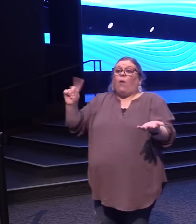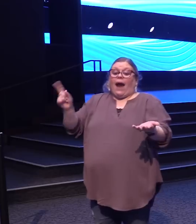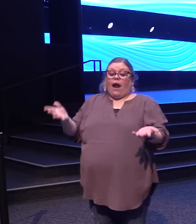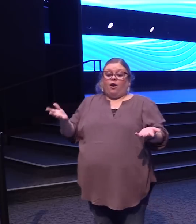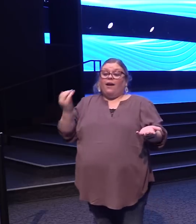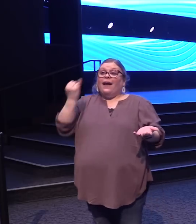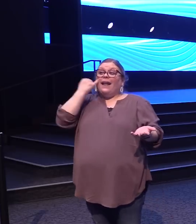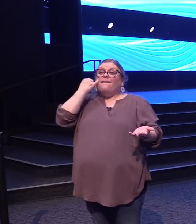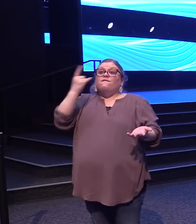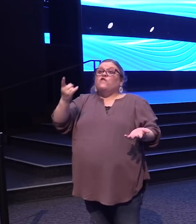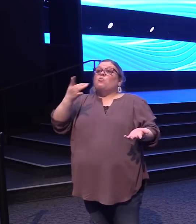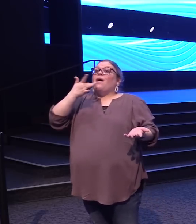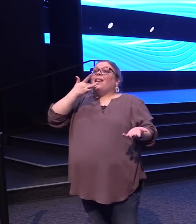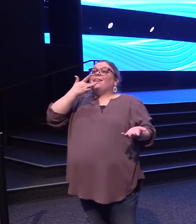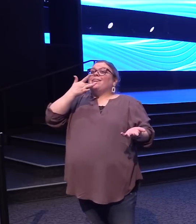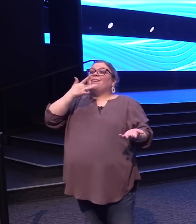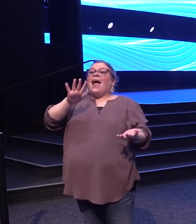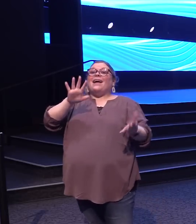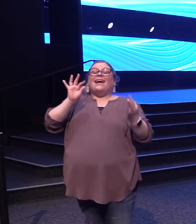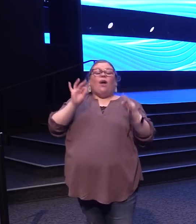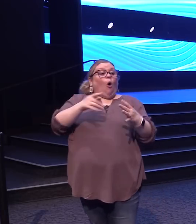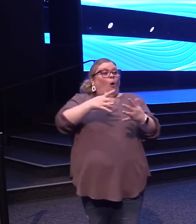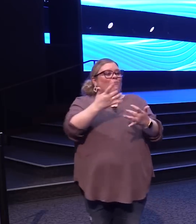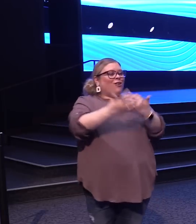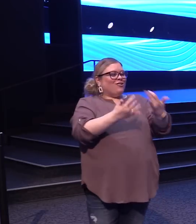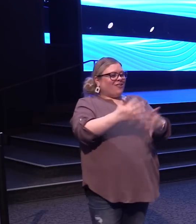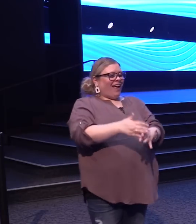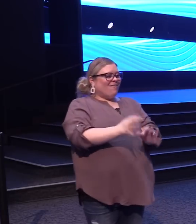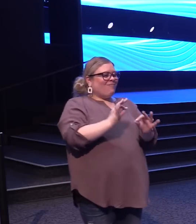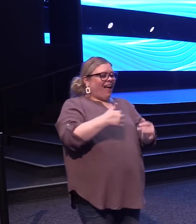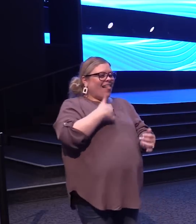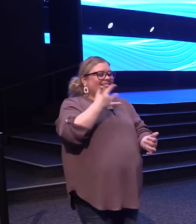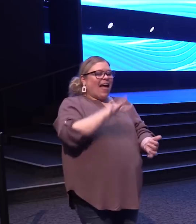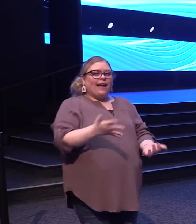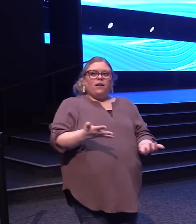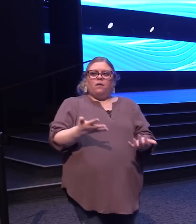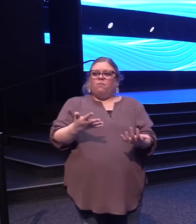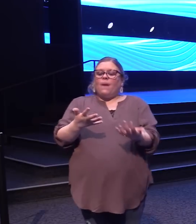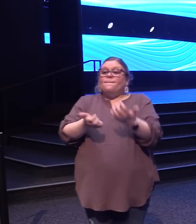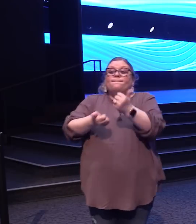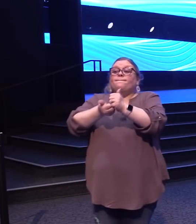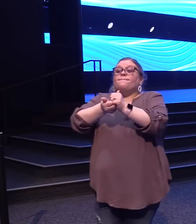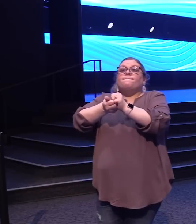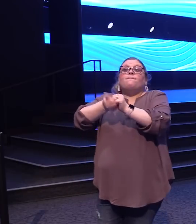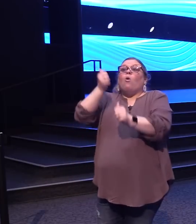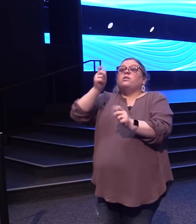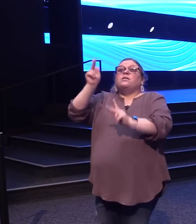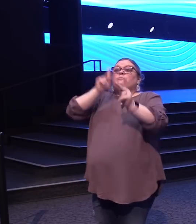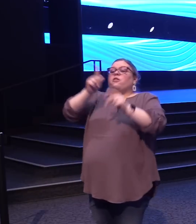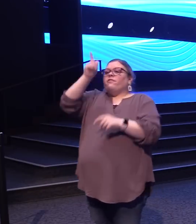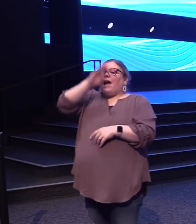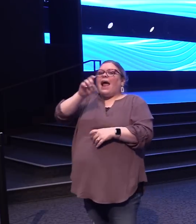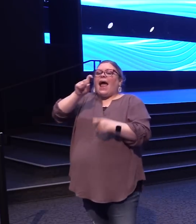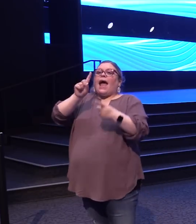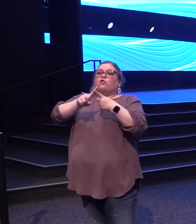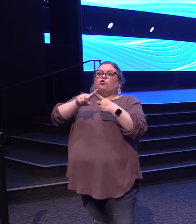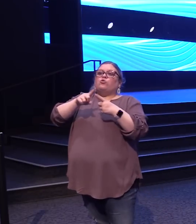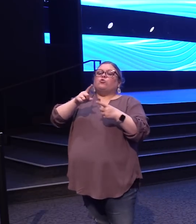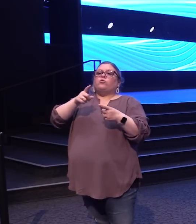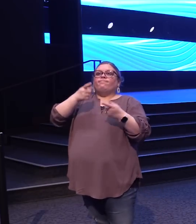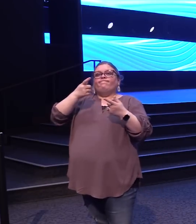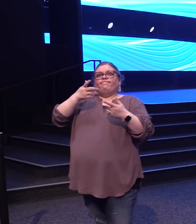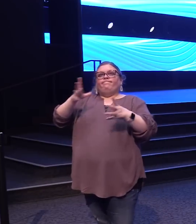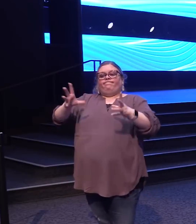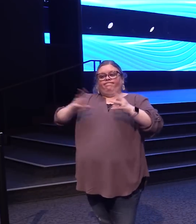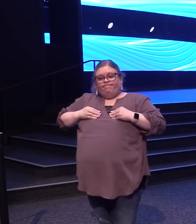you were lucky, you were at the right place at the right time. But most of the people of God actually had to come to terms with the